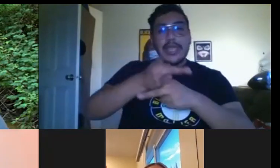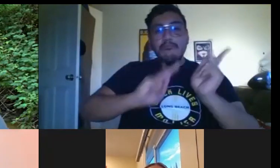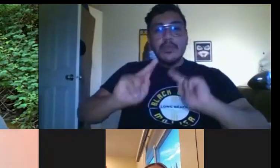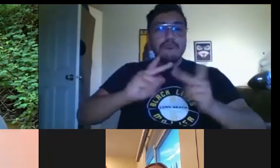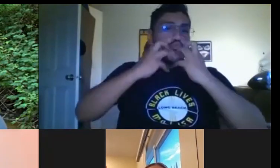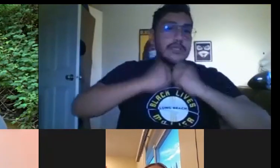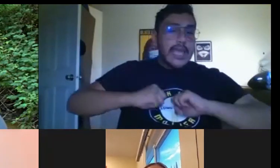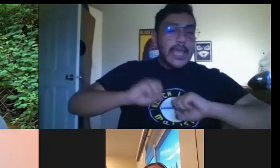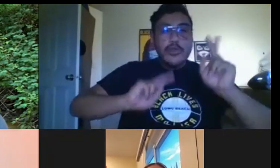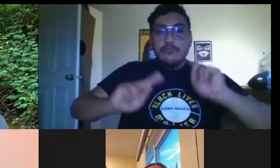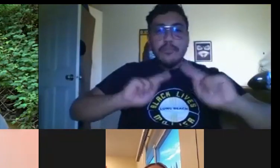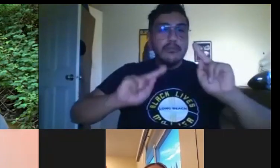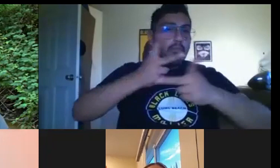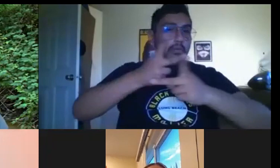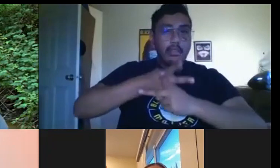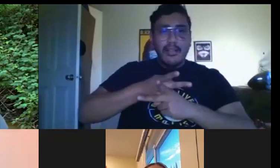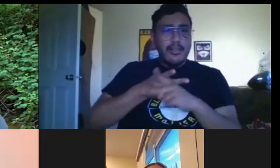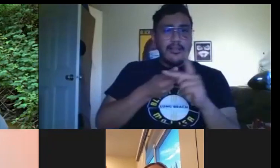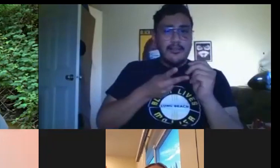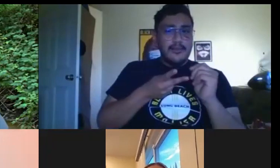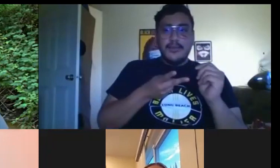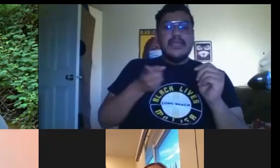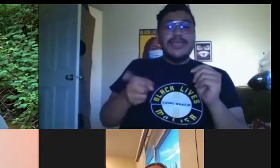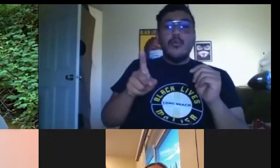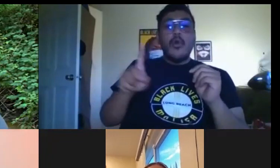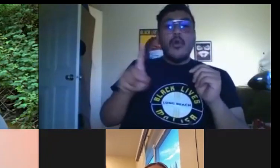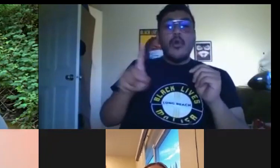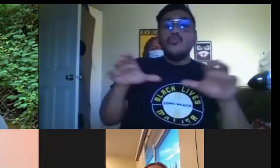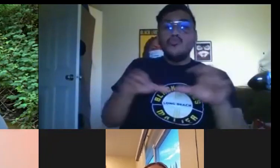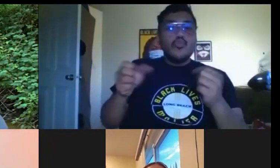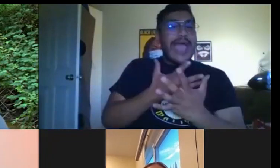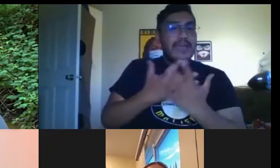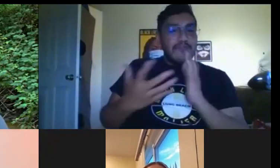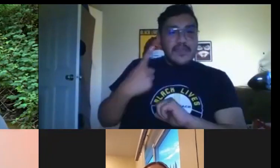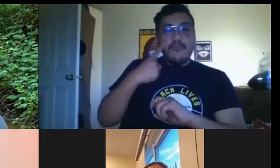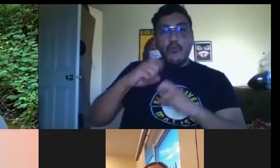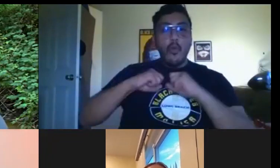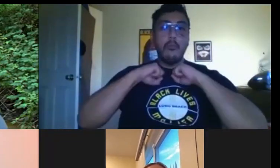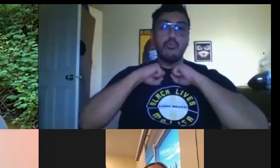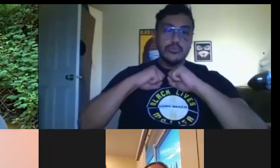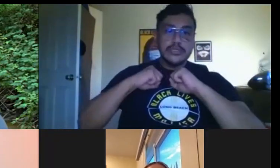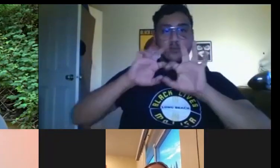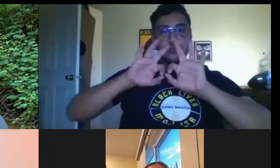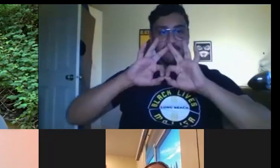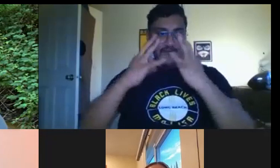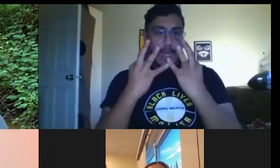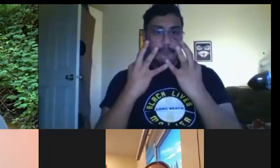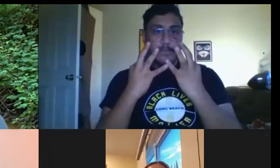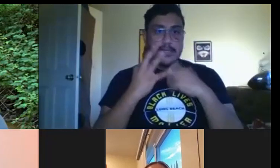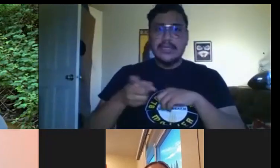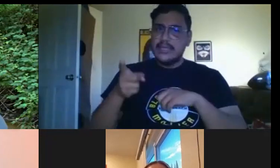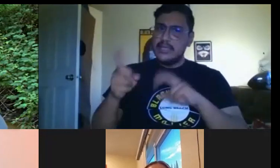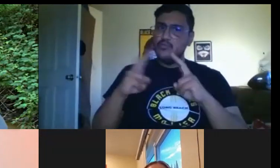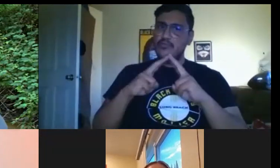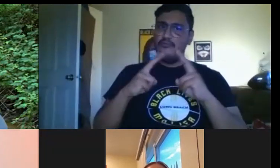people, and he was always doing everything in his best interest to protect his family. He was very protective